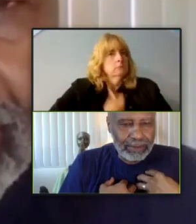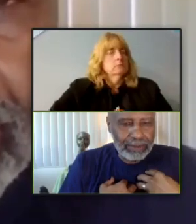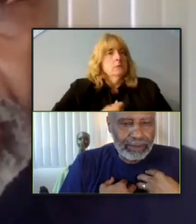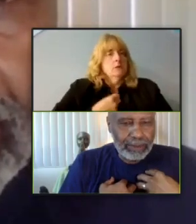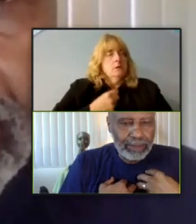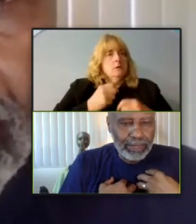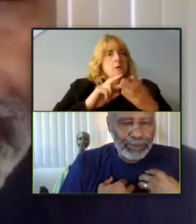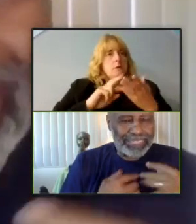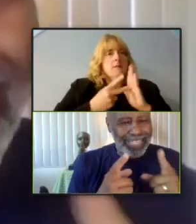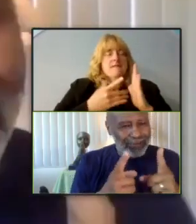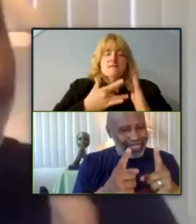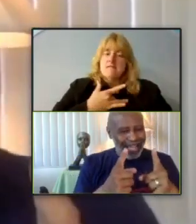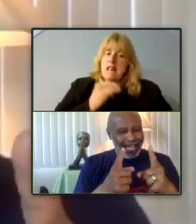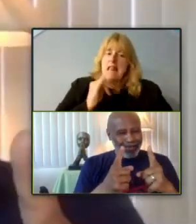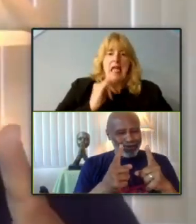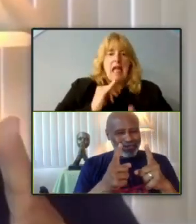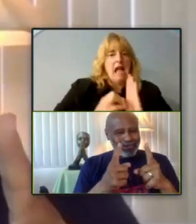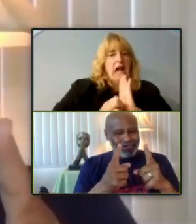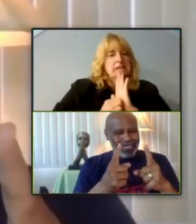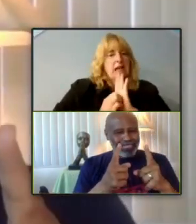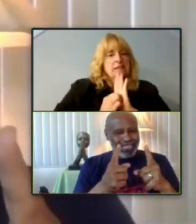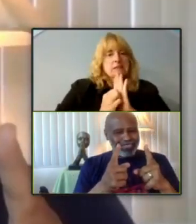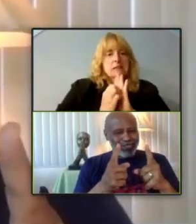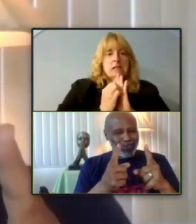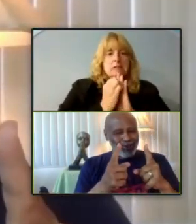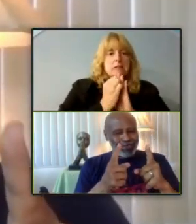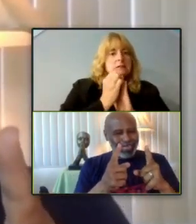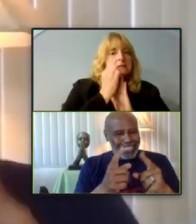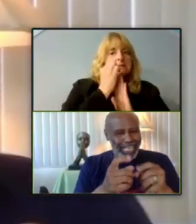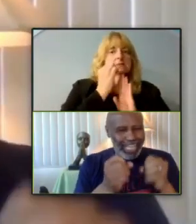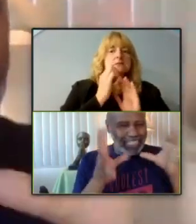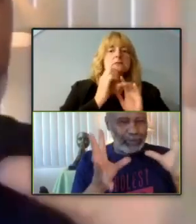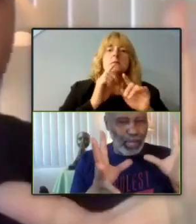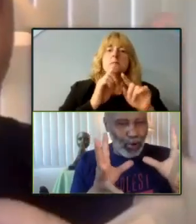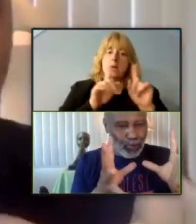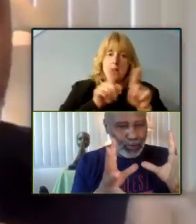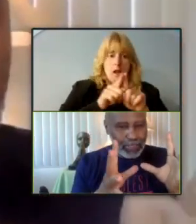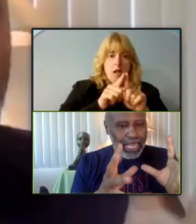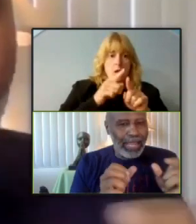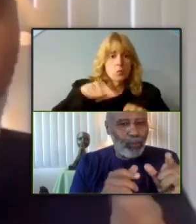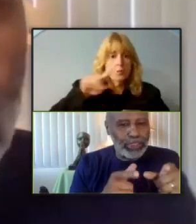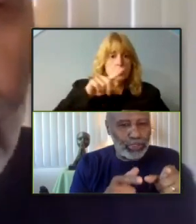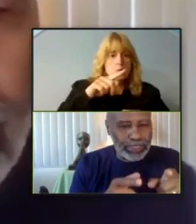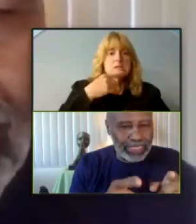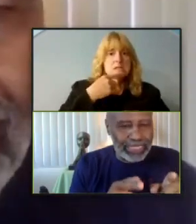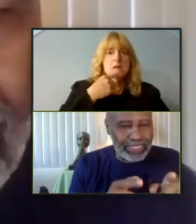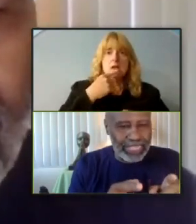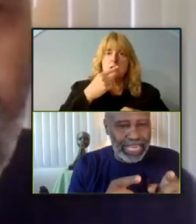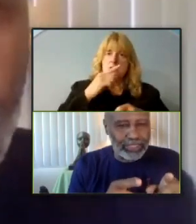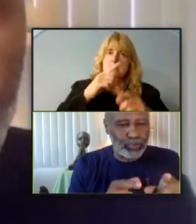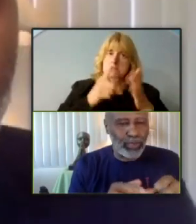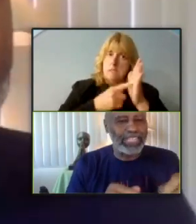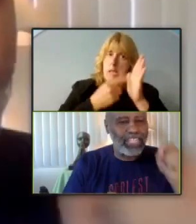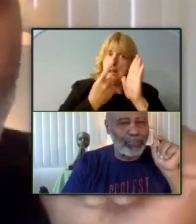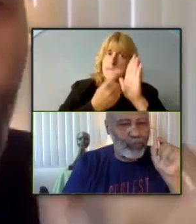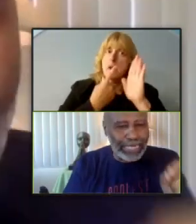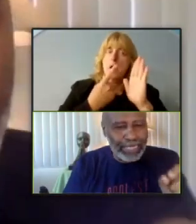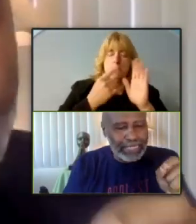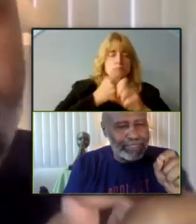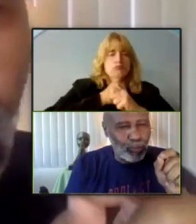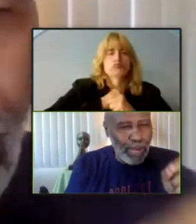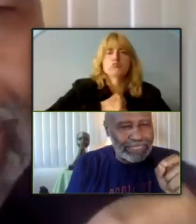us. But sometimes, like Langston Hughes says, it explodes. And what you are seeing today in the street